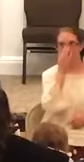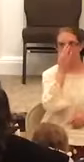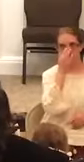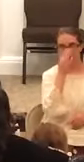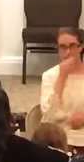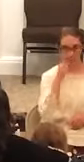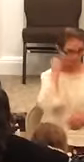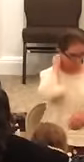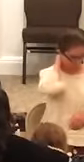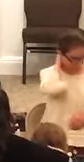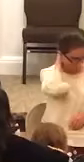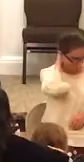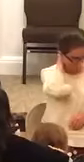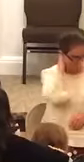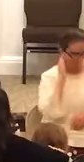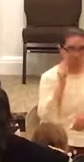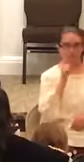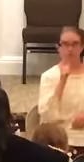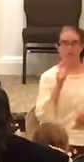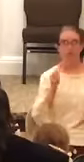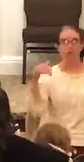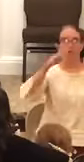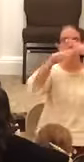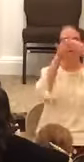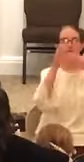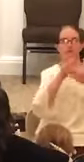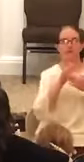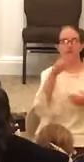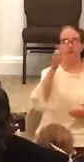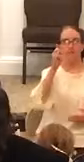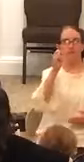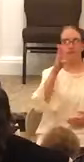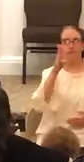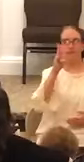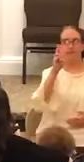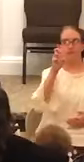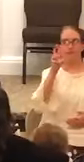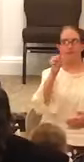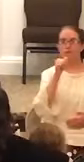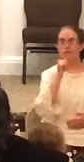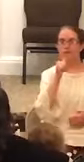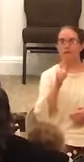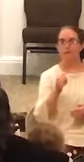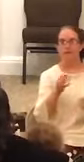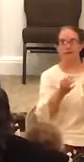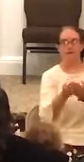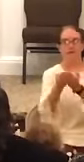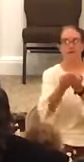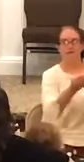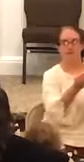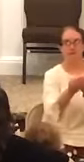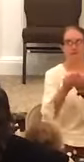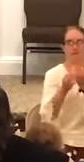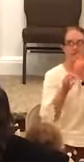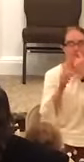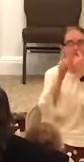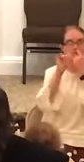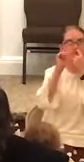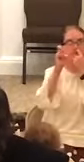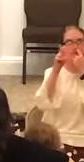That's half-truth. And you won't make it to heaven on half-truth. Hebrews 13:9. Be not carried about with divers